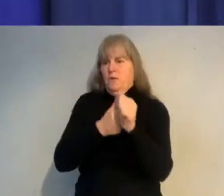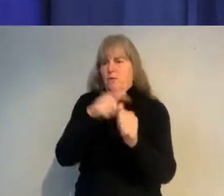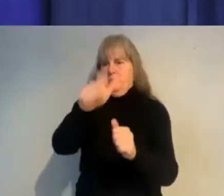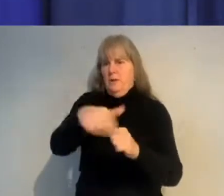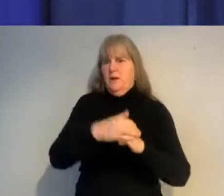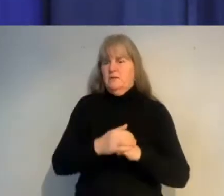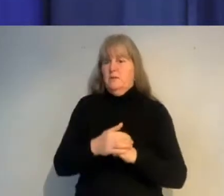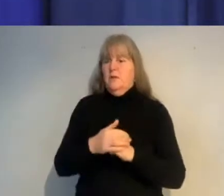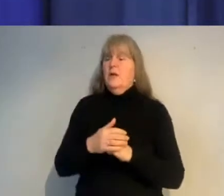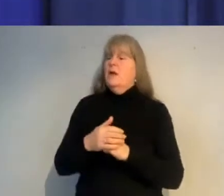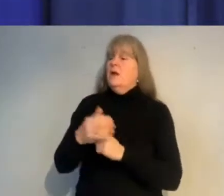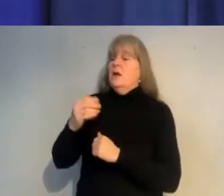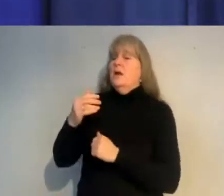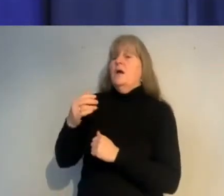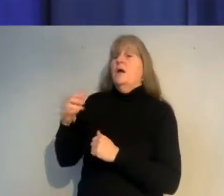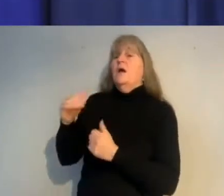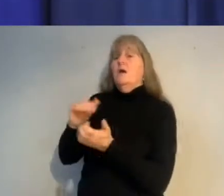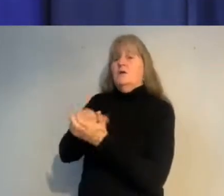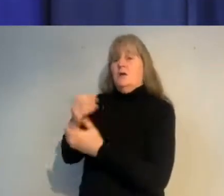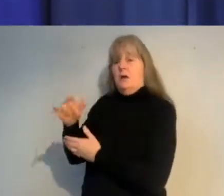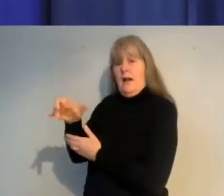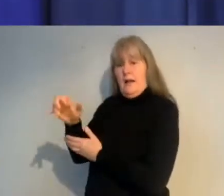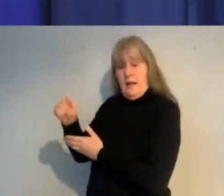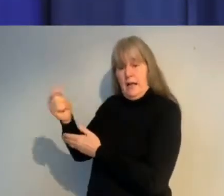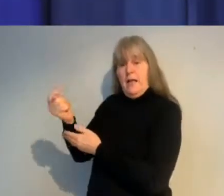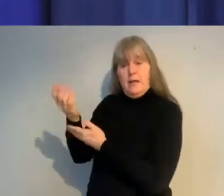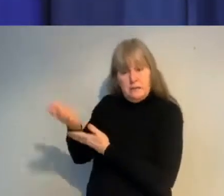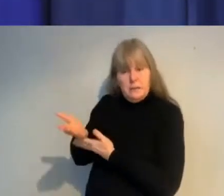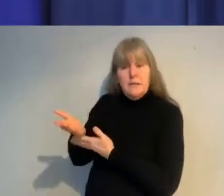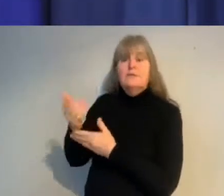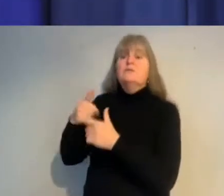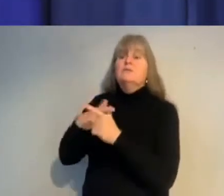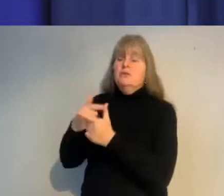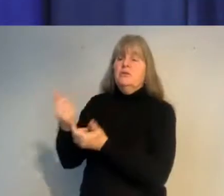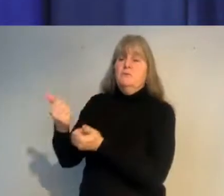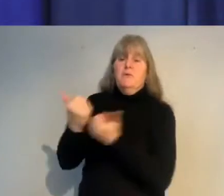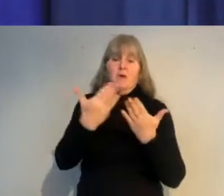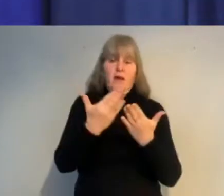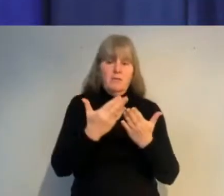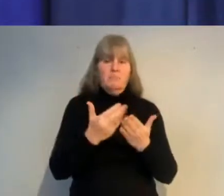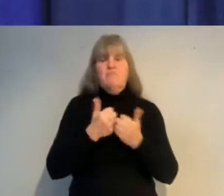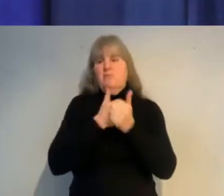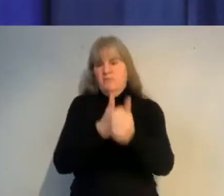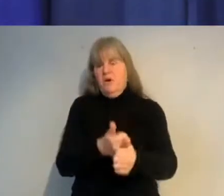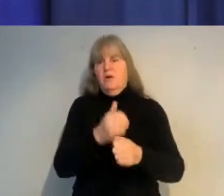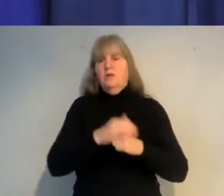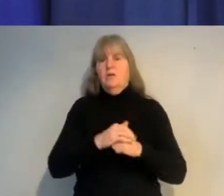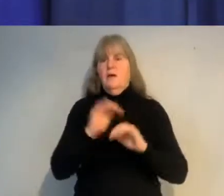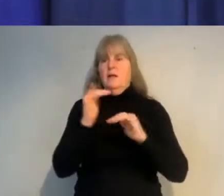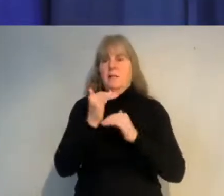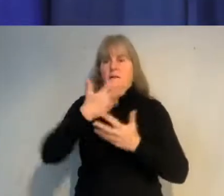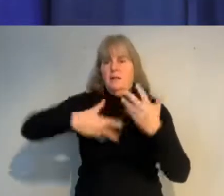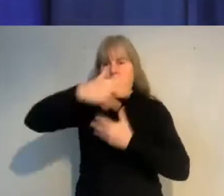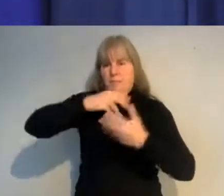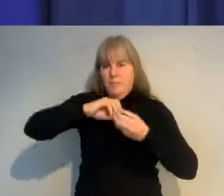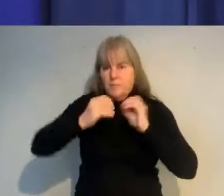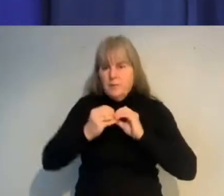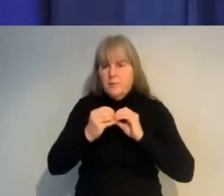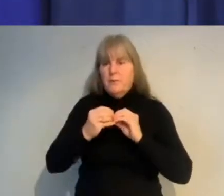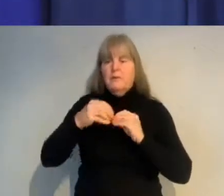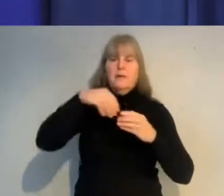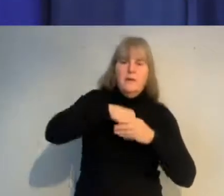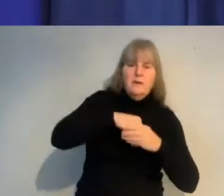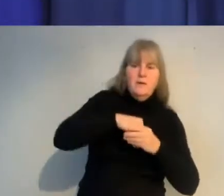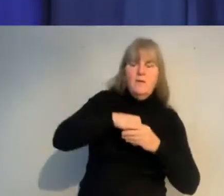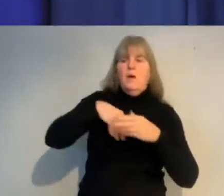team. Those include limits on indoor and outdoor personal gatherings, limits on